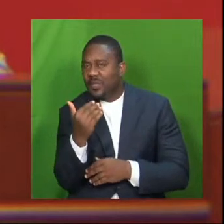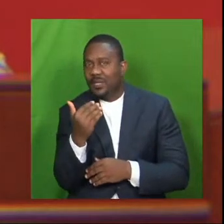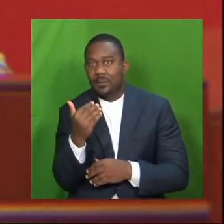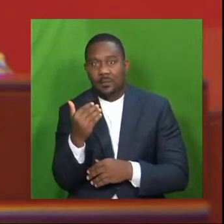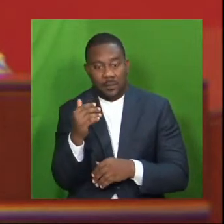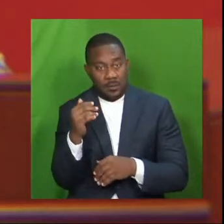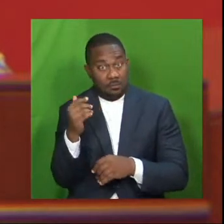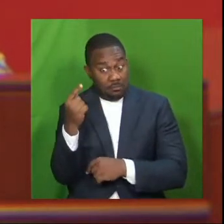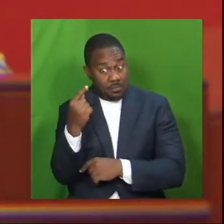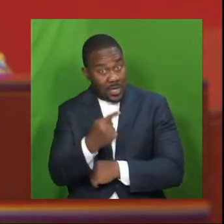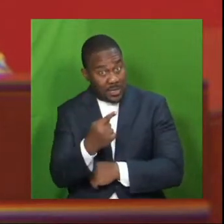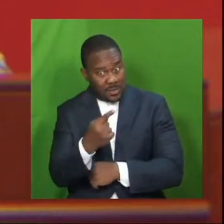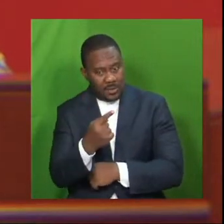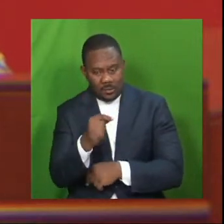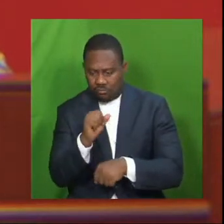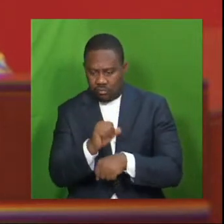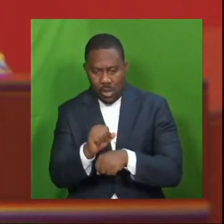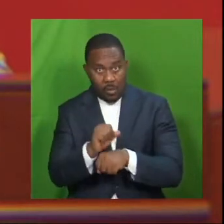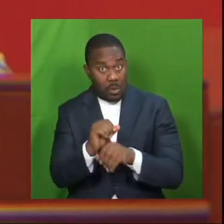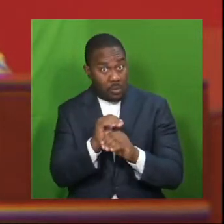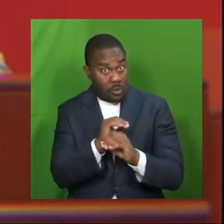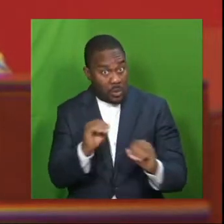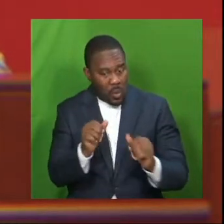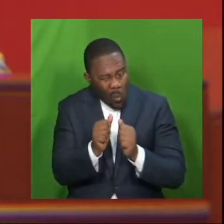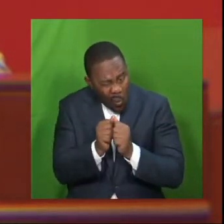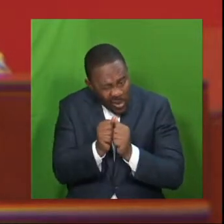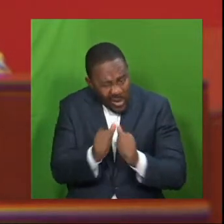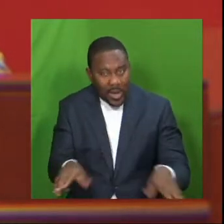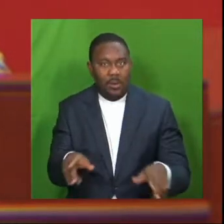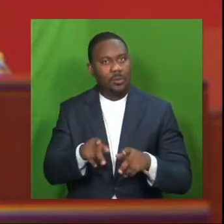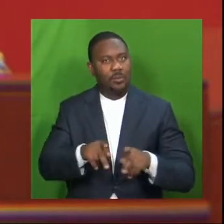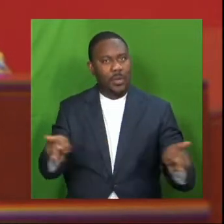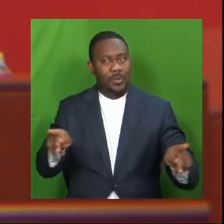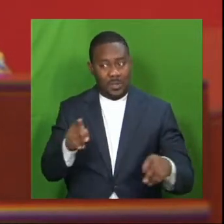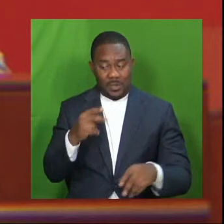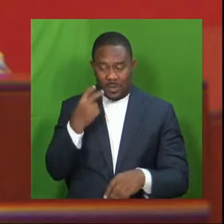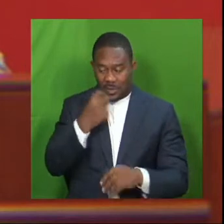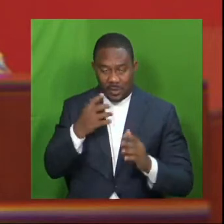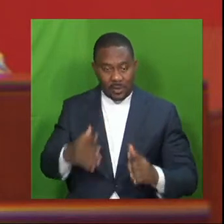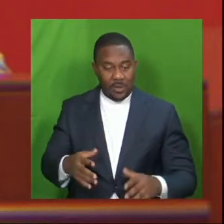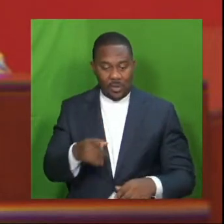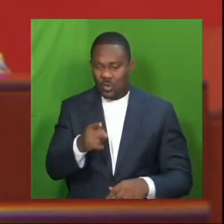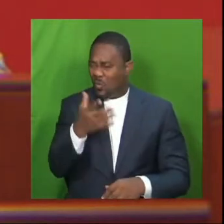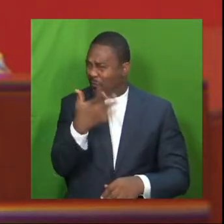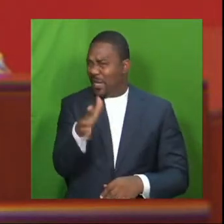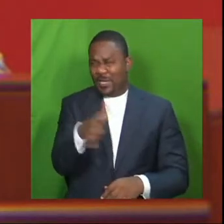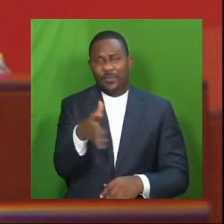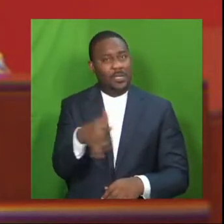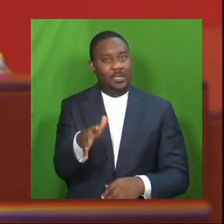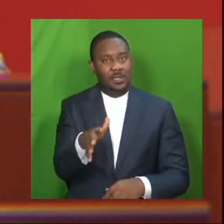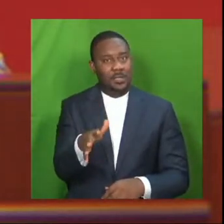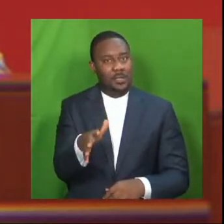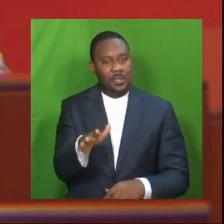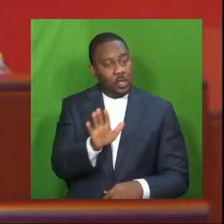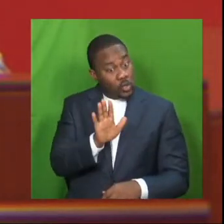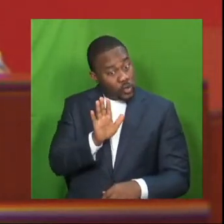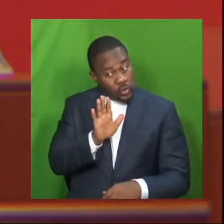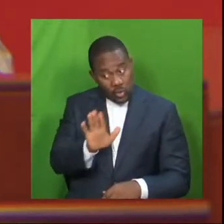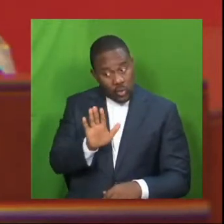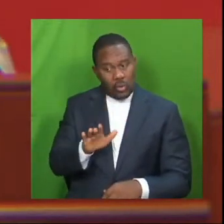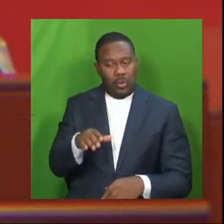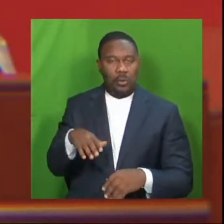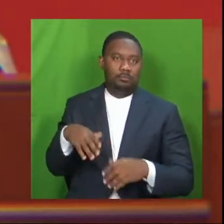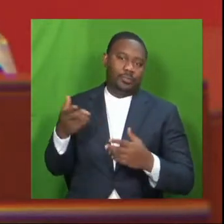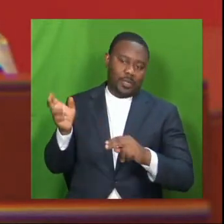days without the permission of the Speaker, you automatically have vacated your seat. I